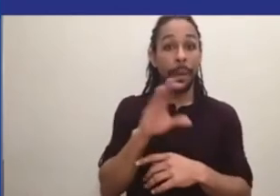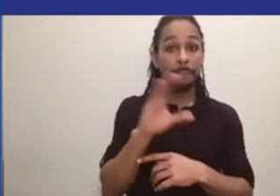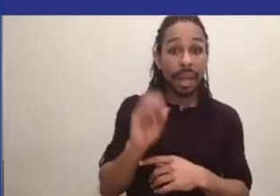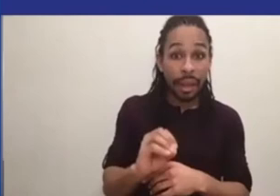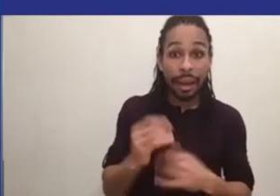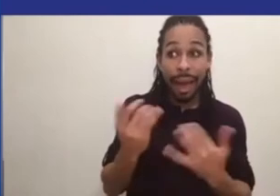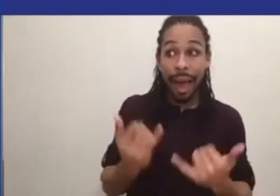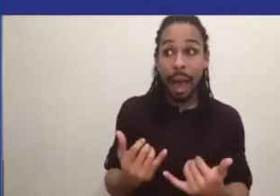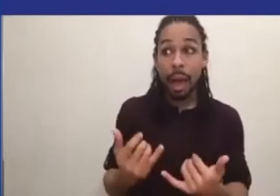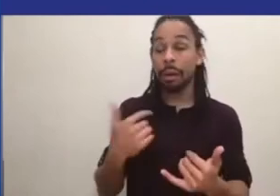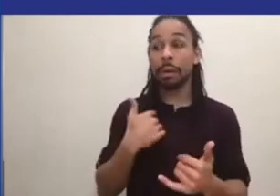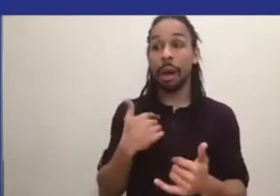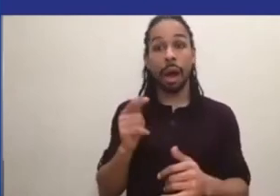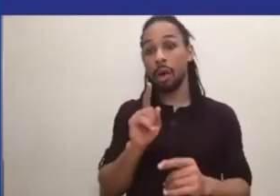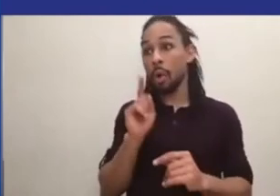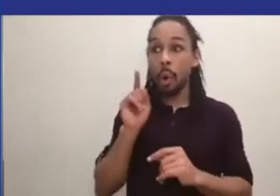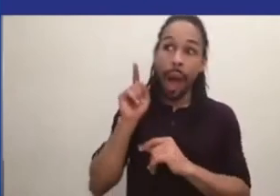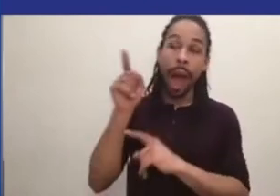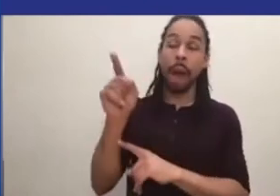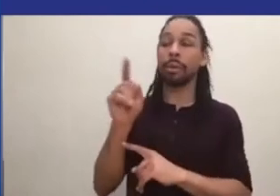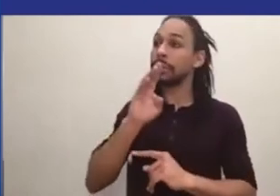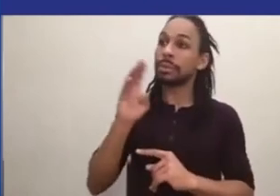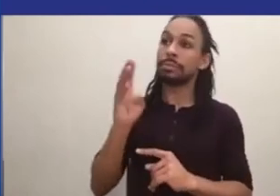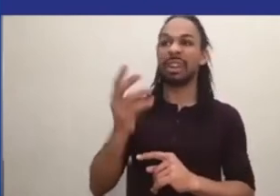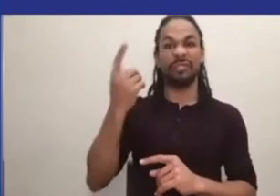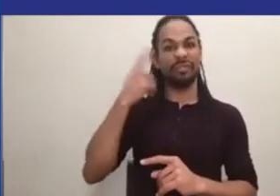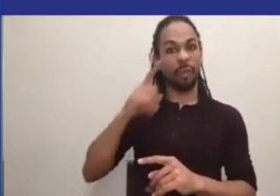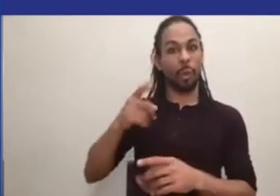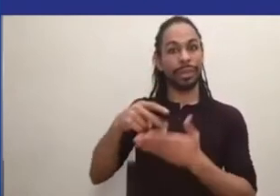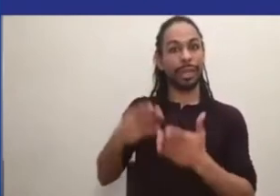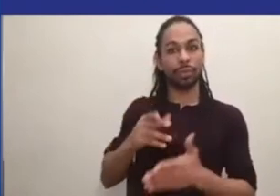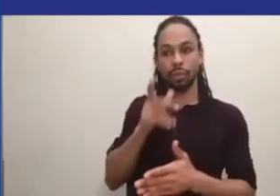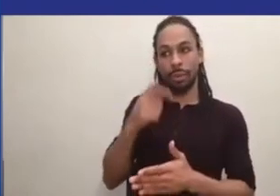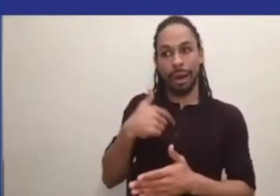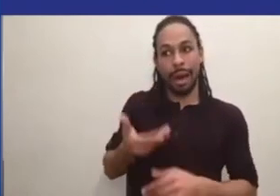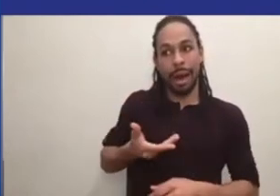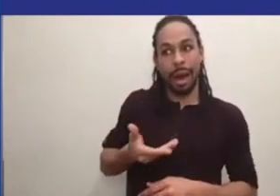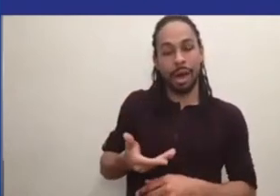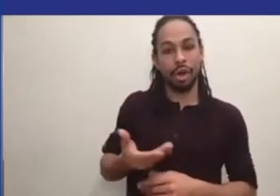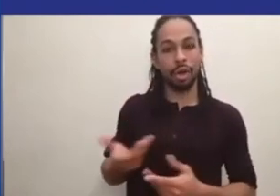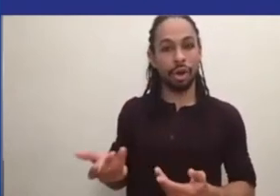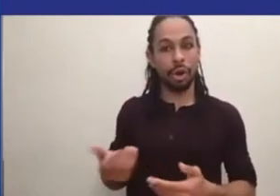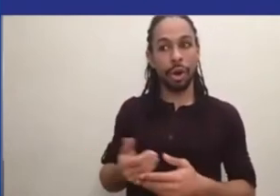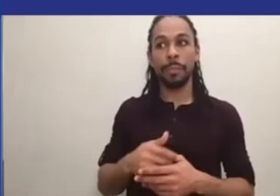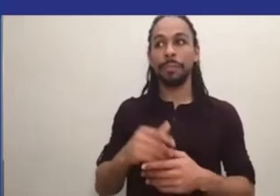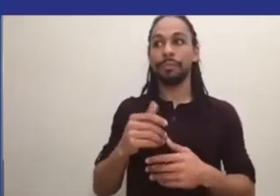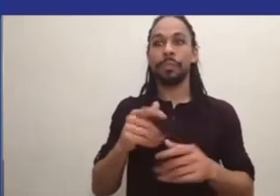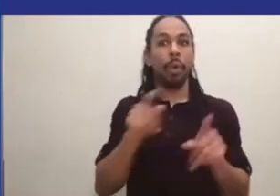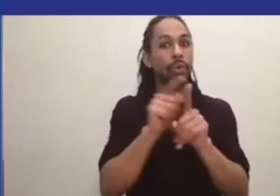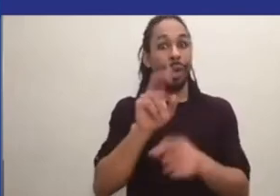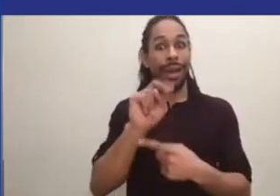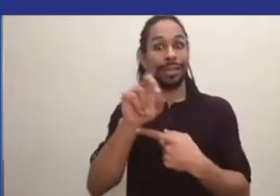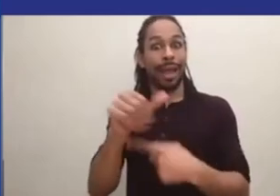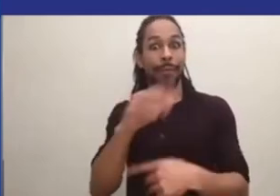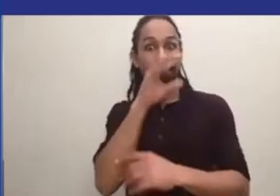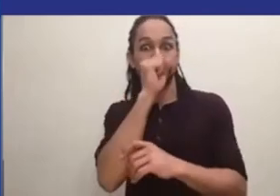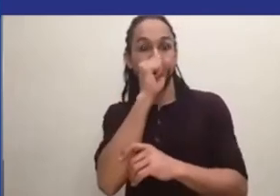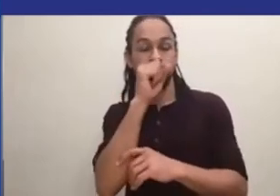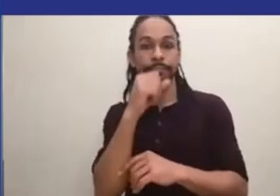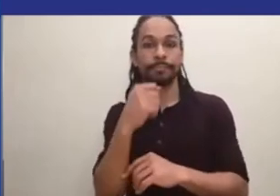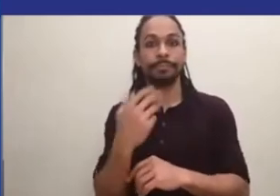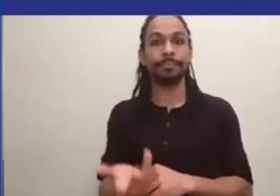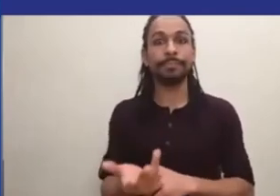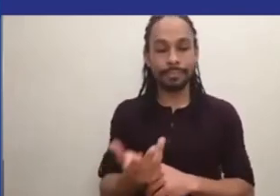of dancers, you know, dancers that I hire, you know, like even like things when it comes to NDAs and within the NDA, you know, it's